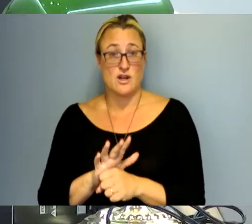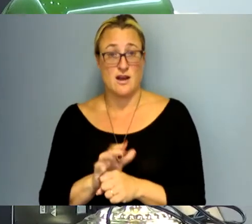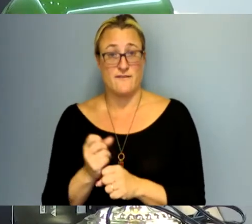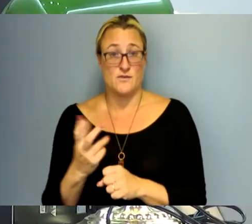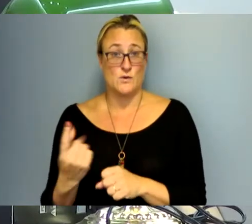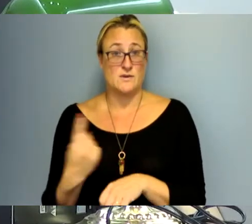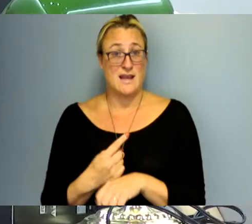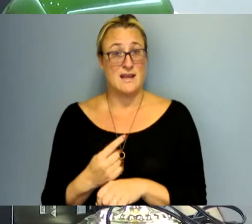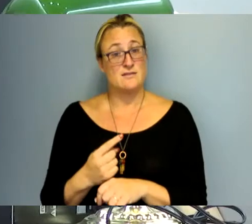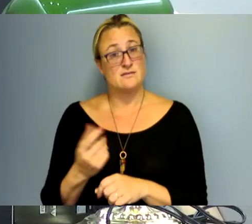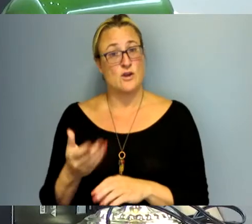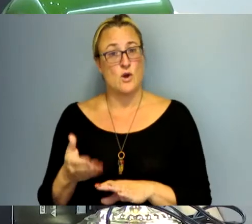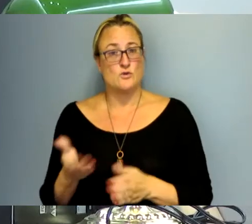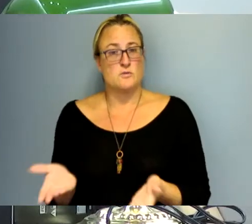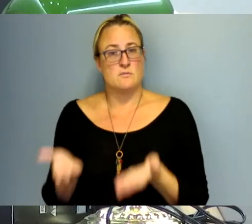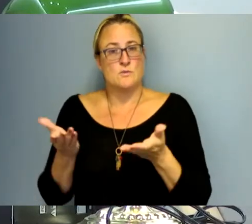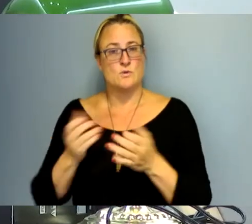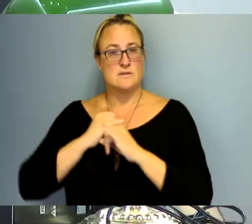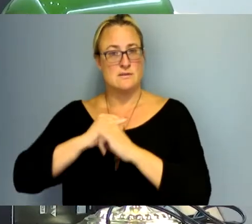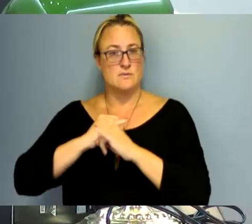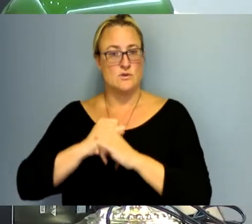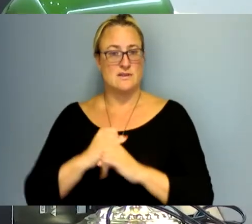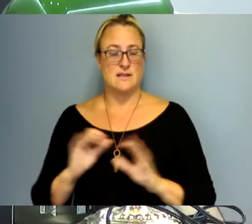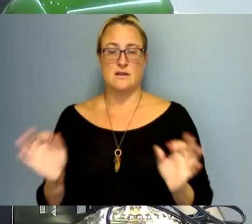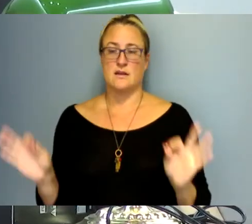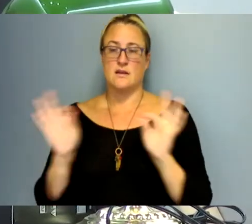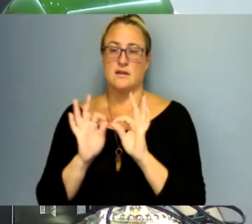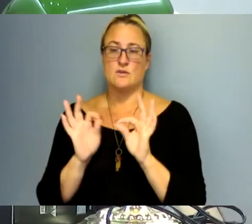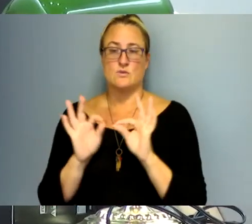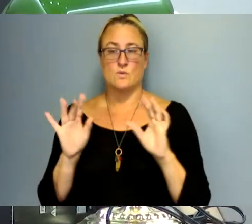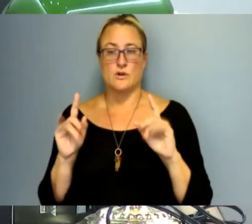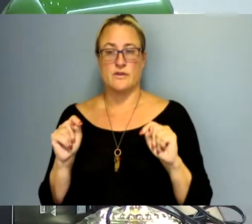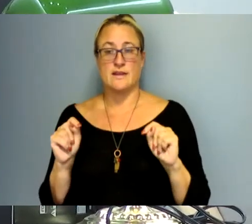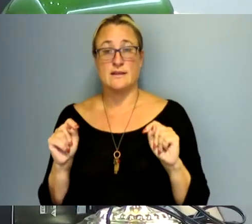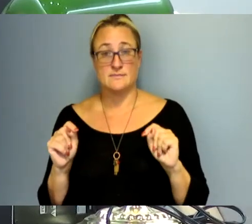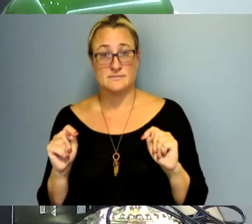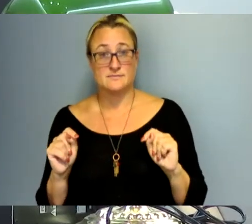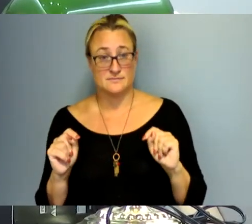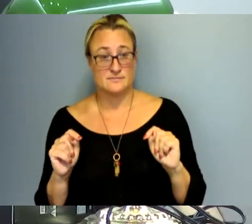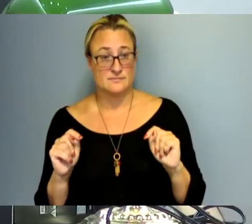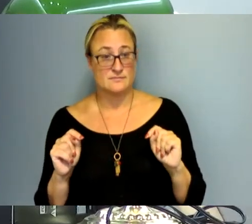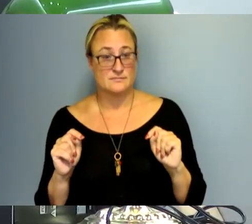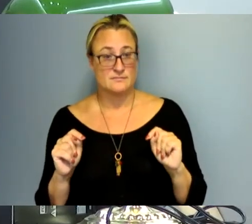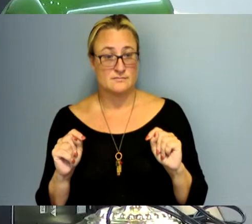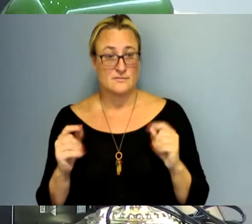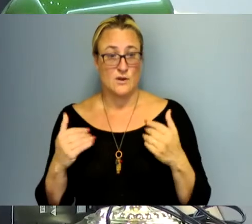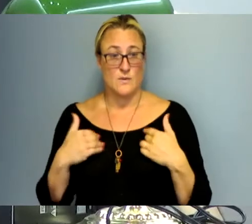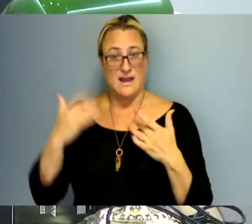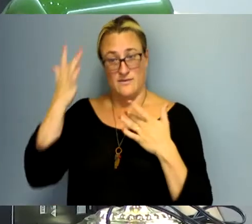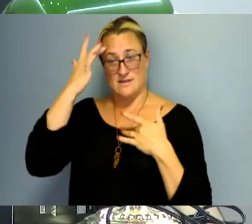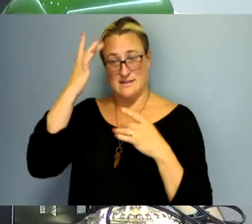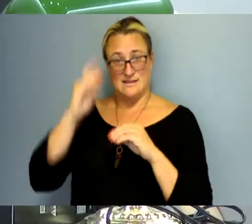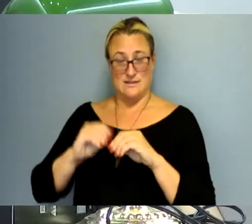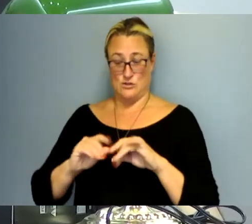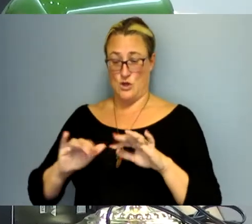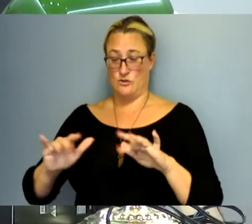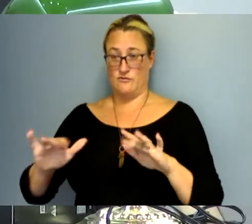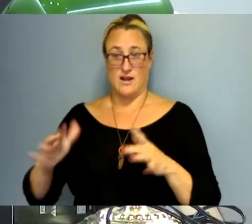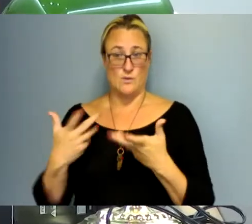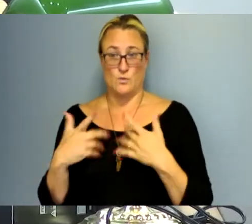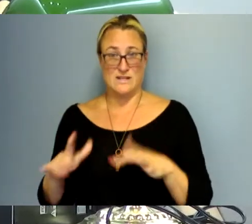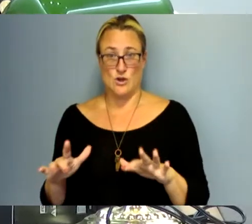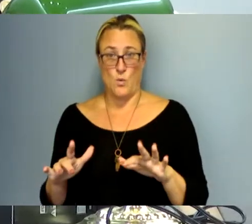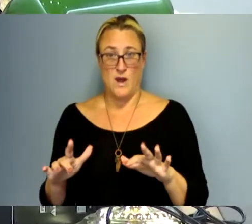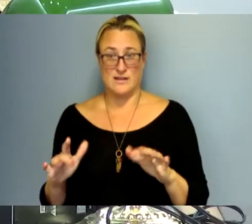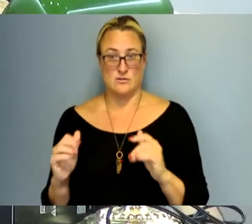so it's certainly worth getting. We have a disease on the run. We don't want to give it a chance to get back up.